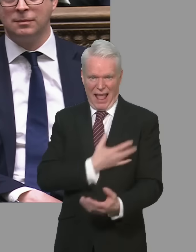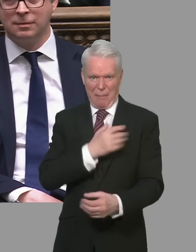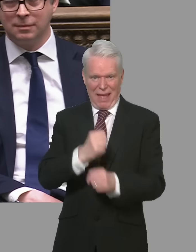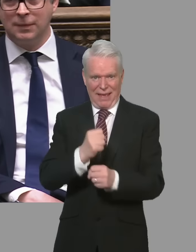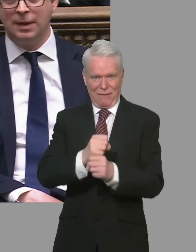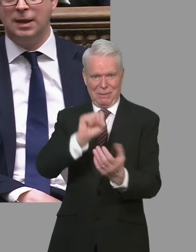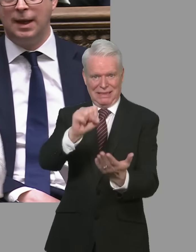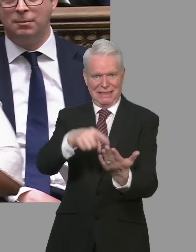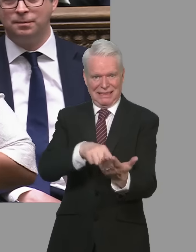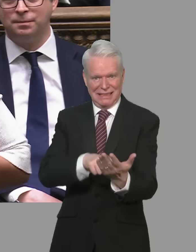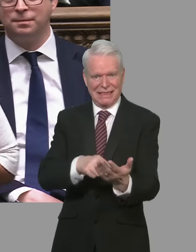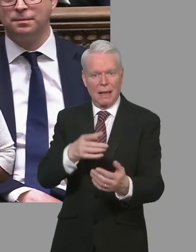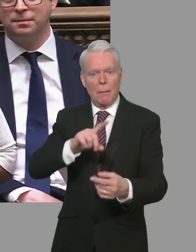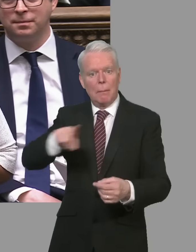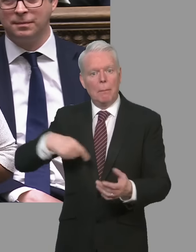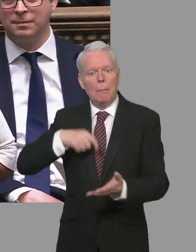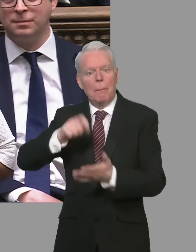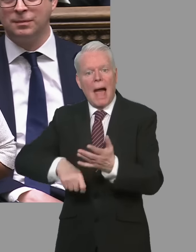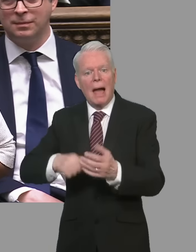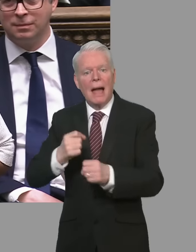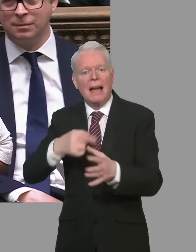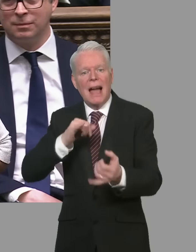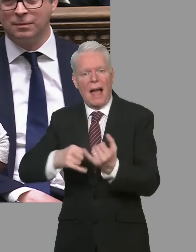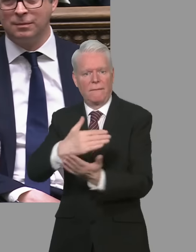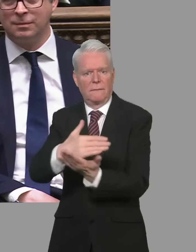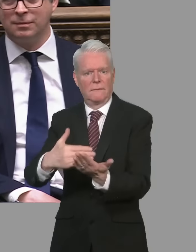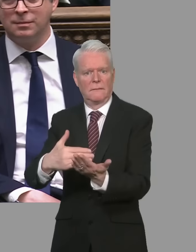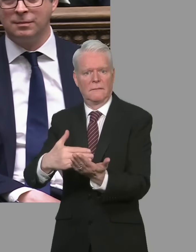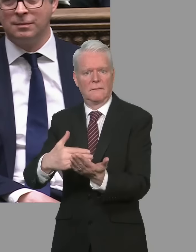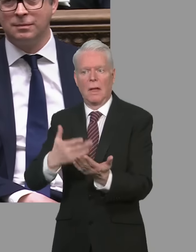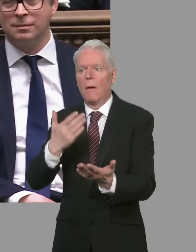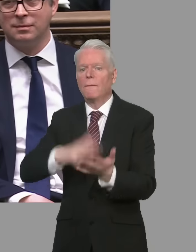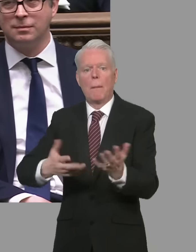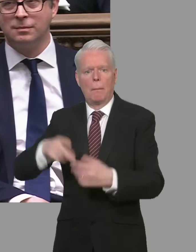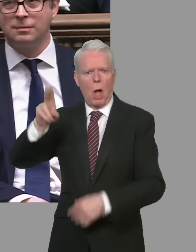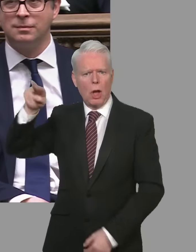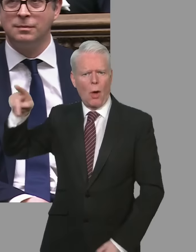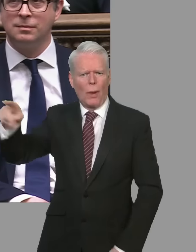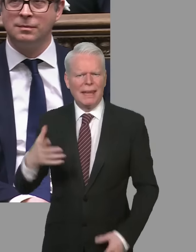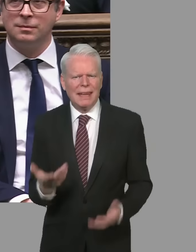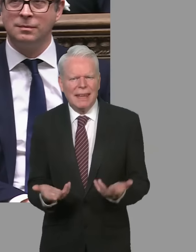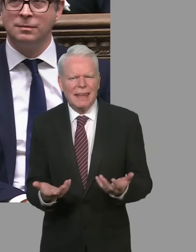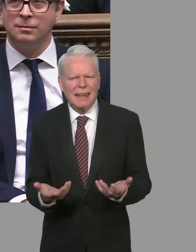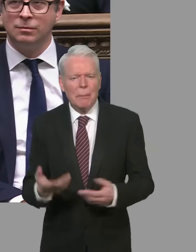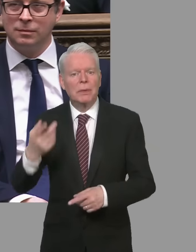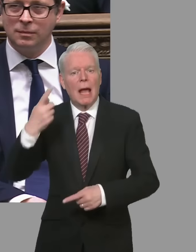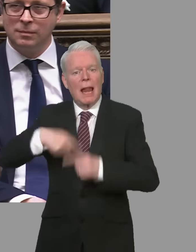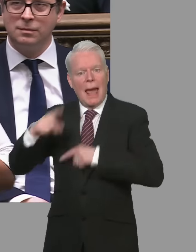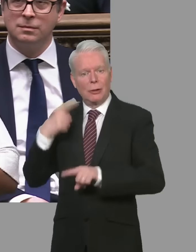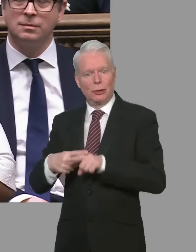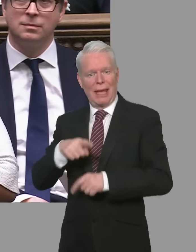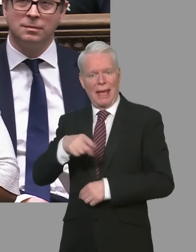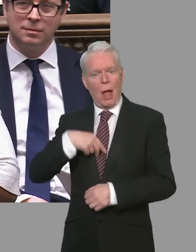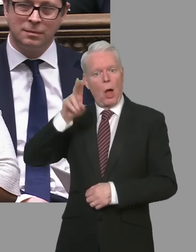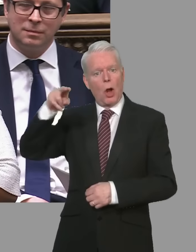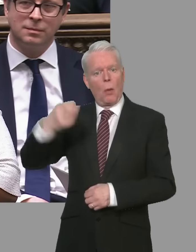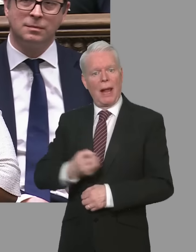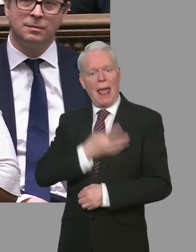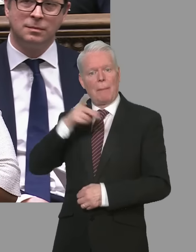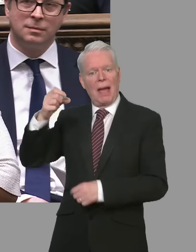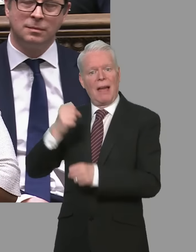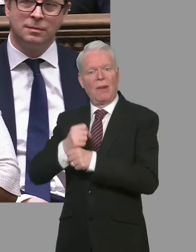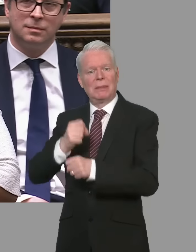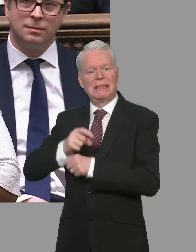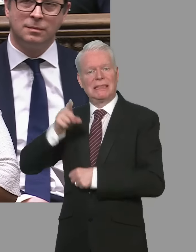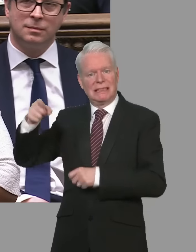49 wells in the North Sea. That's what Norway's Labour government did. How many did Britain drill? 0. For the